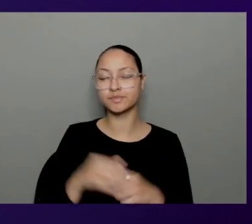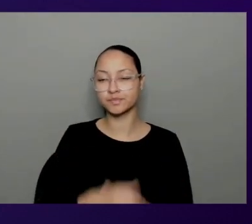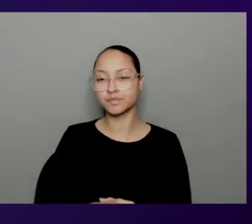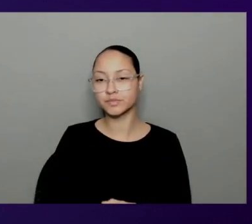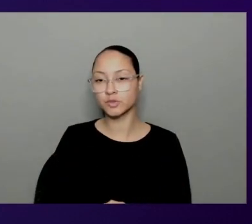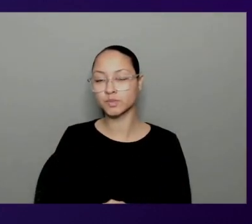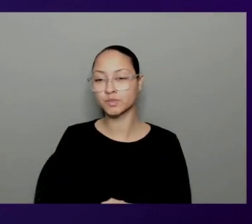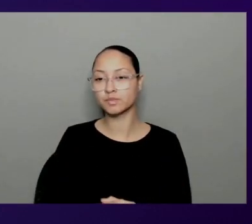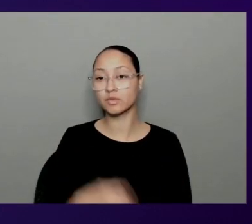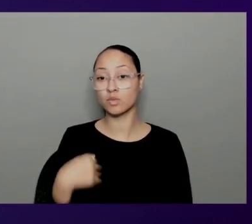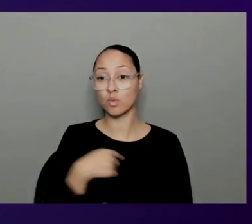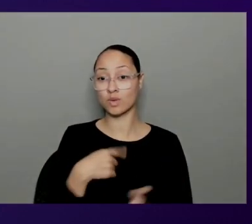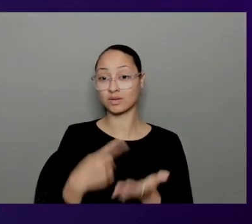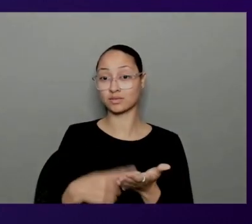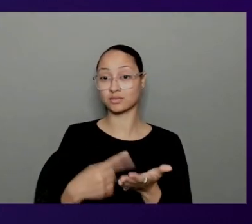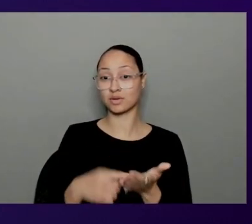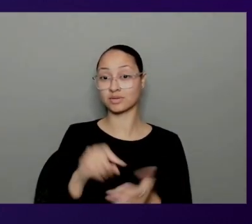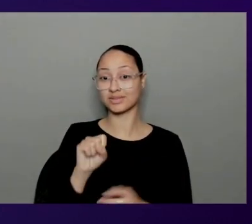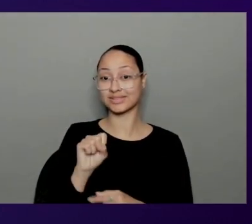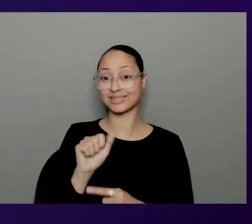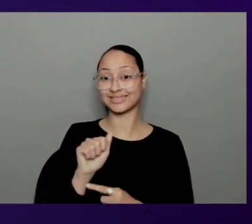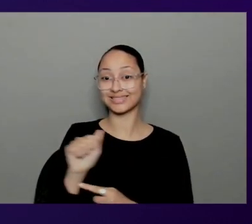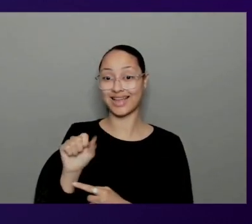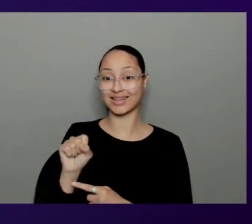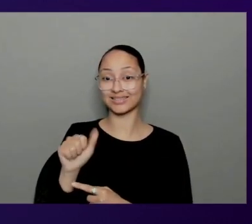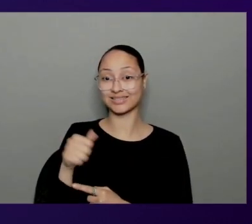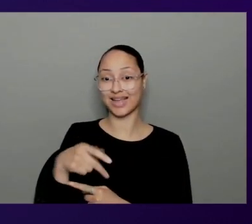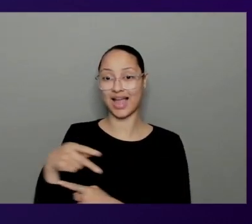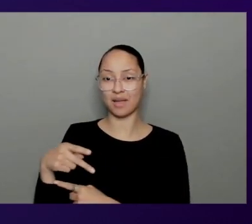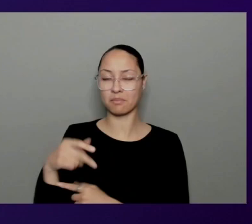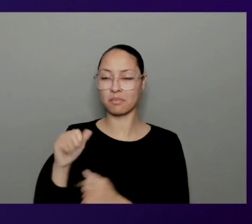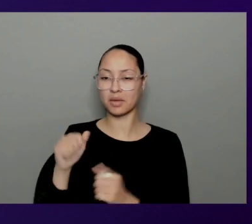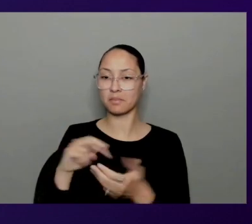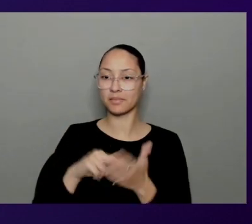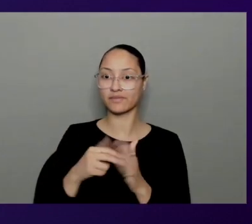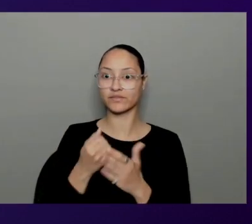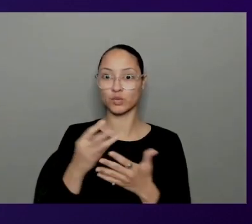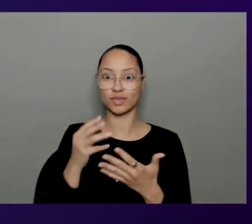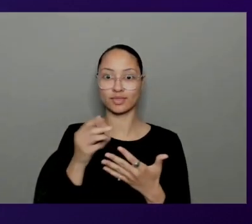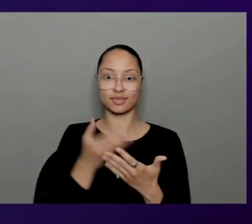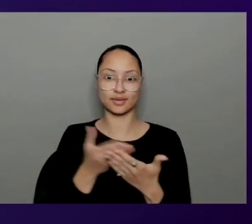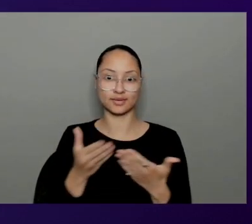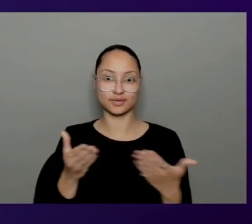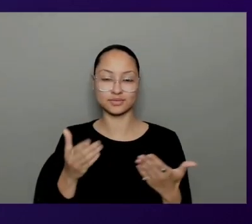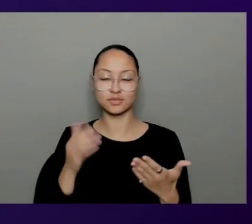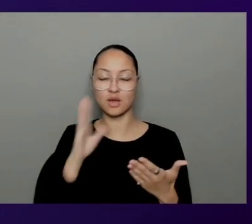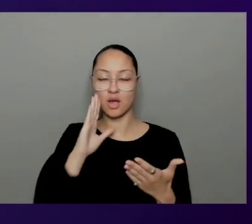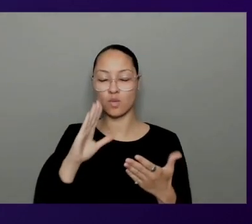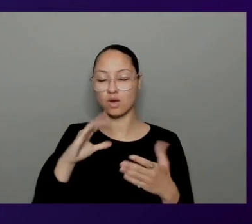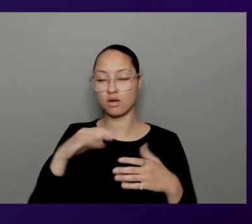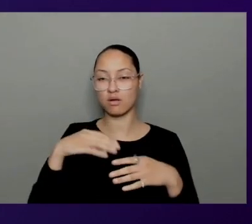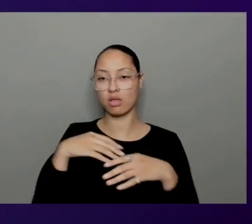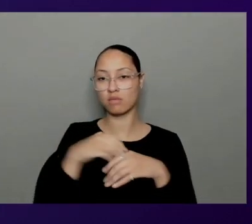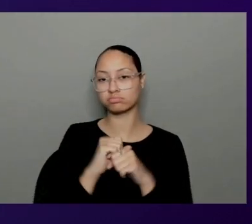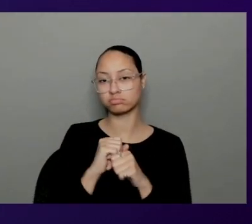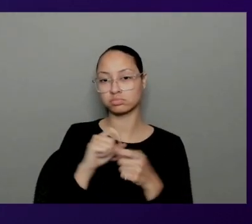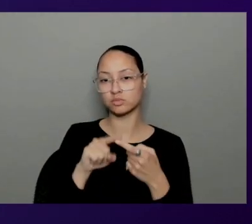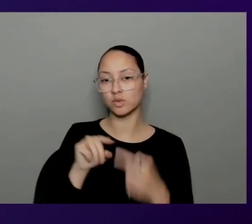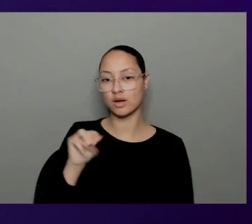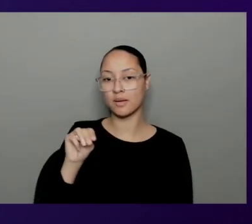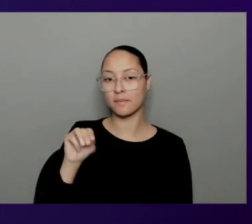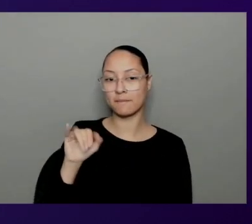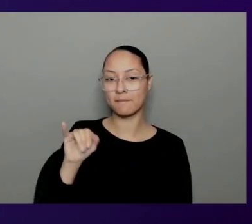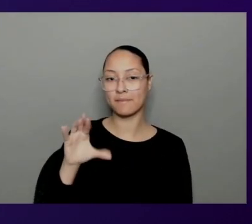mean a lot of things. So I'm going to be niching it down and talking about a micro SaaS. So what that means is that